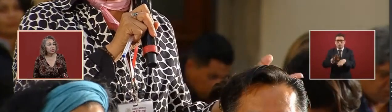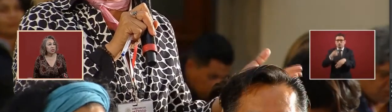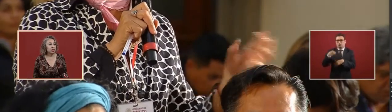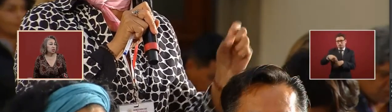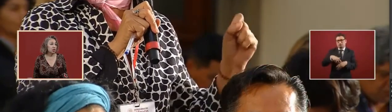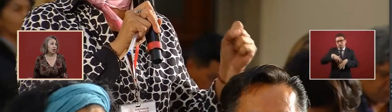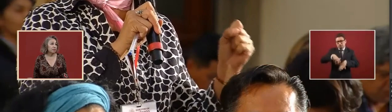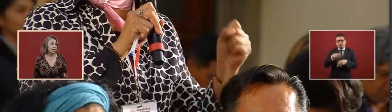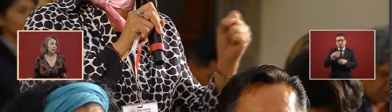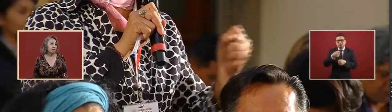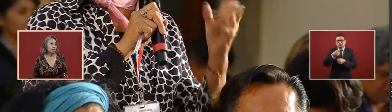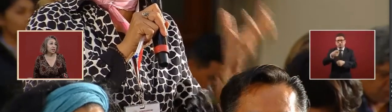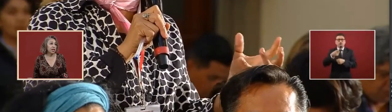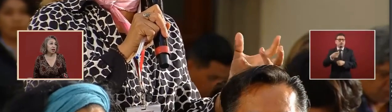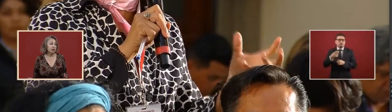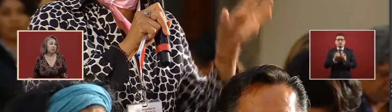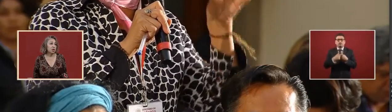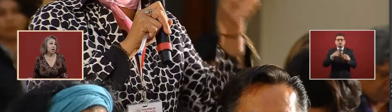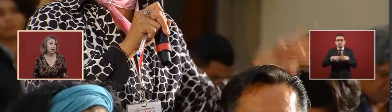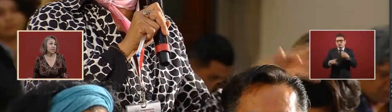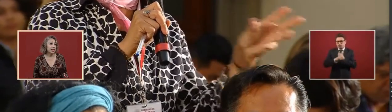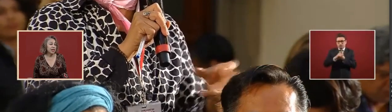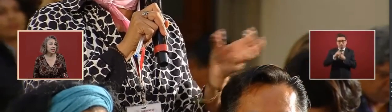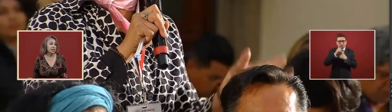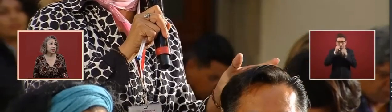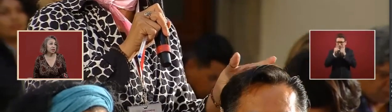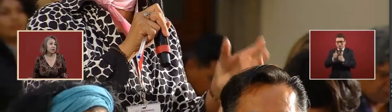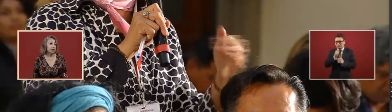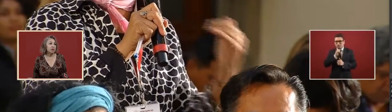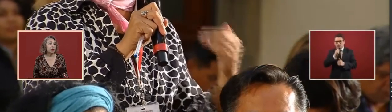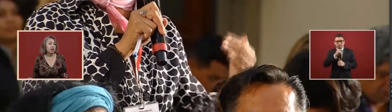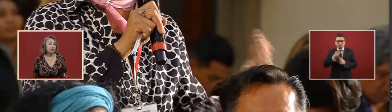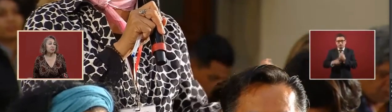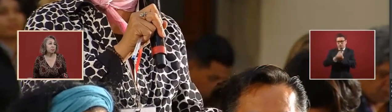because there's a social conflict, but they also are not attending to